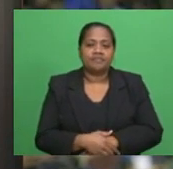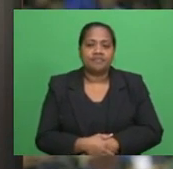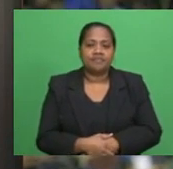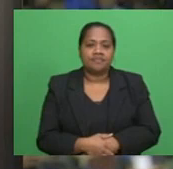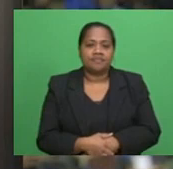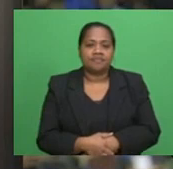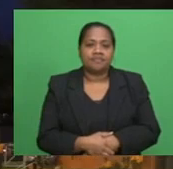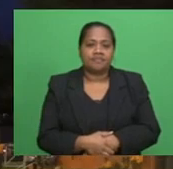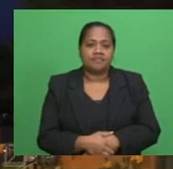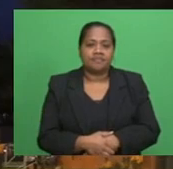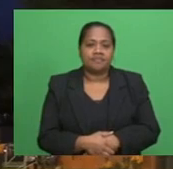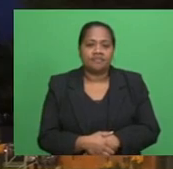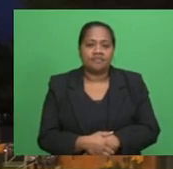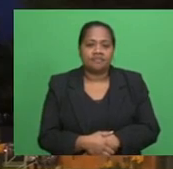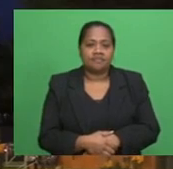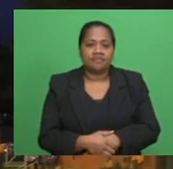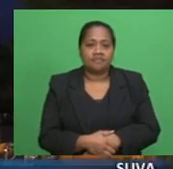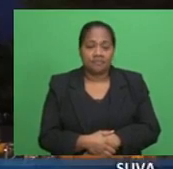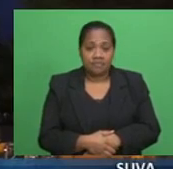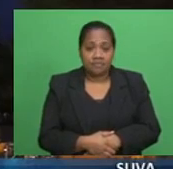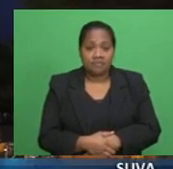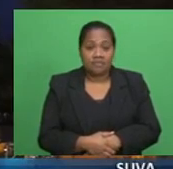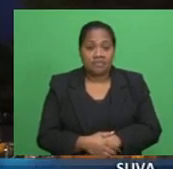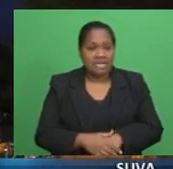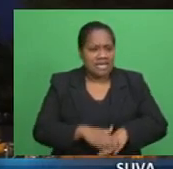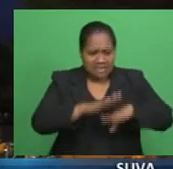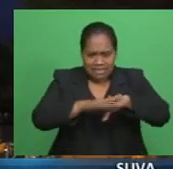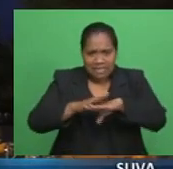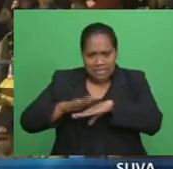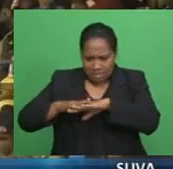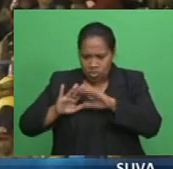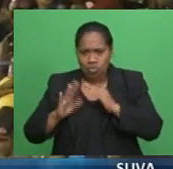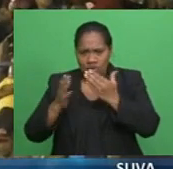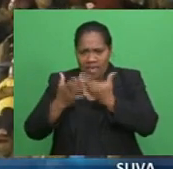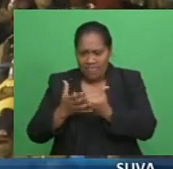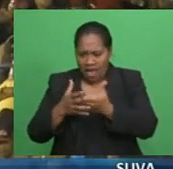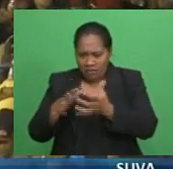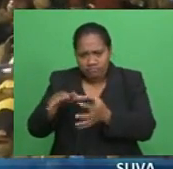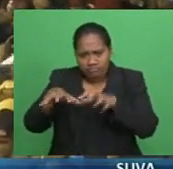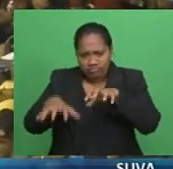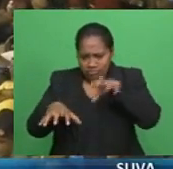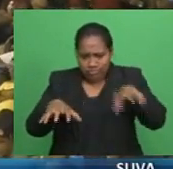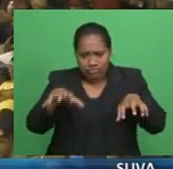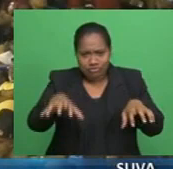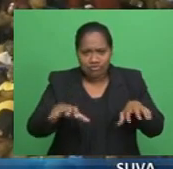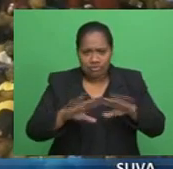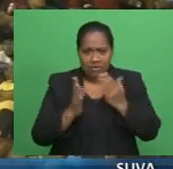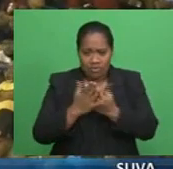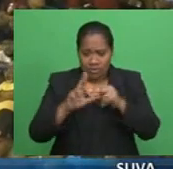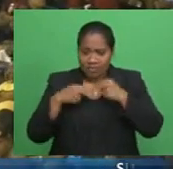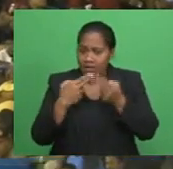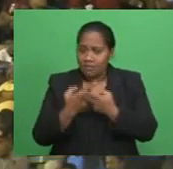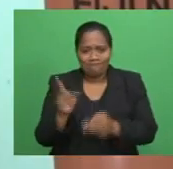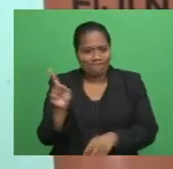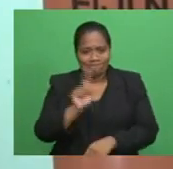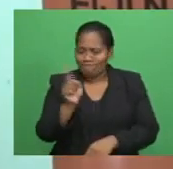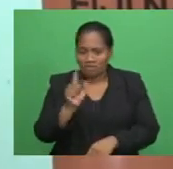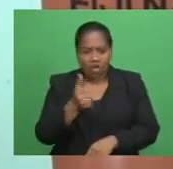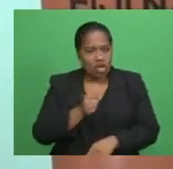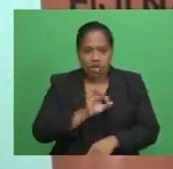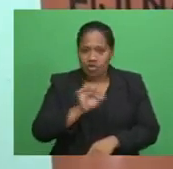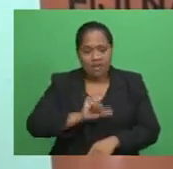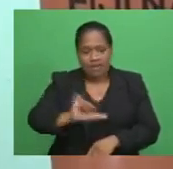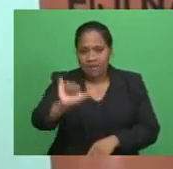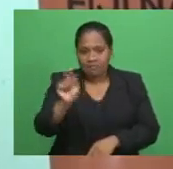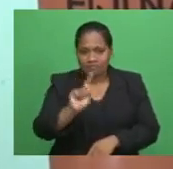details. Sitting together with your family members at sporting events will not be allowed effective immediately. We're